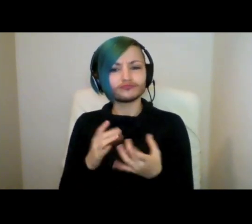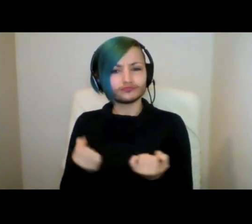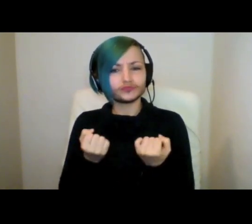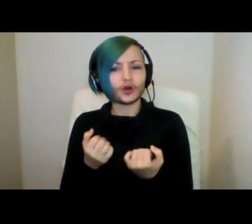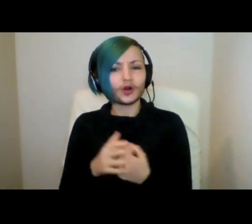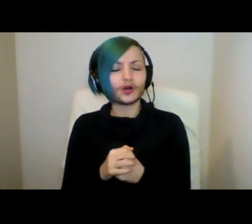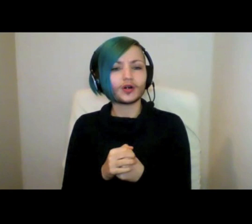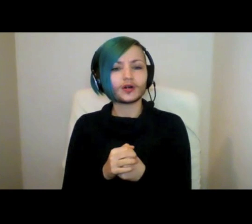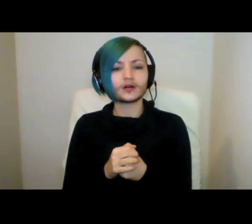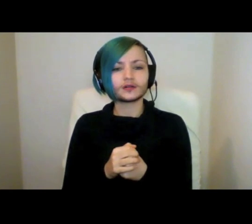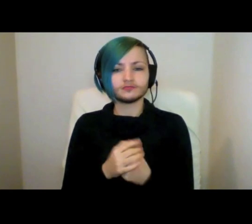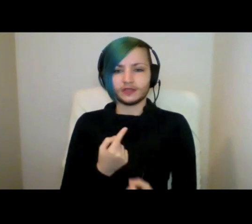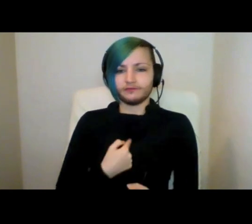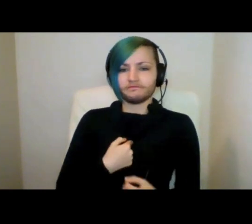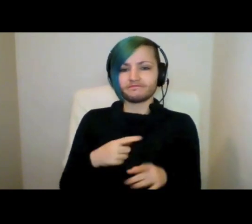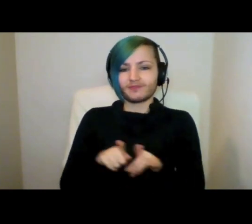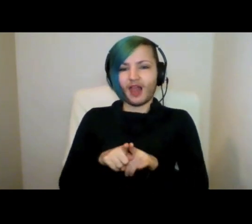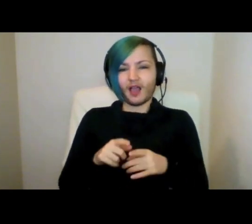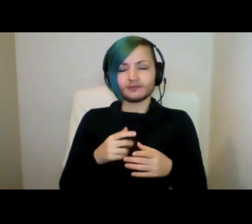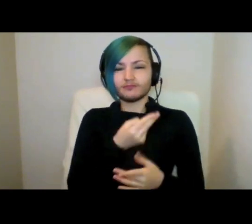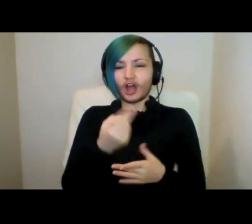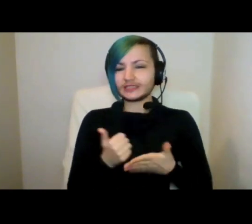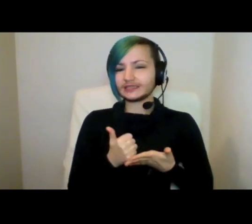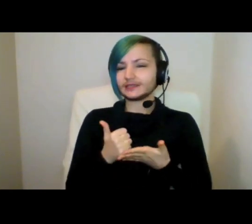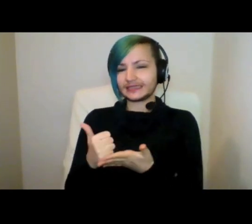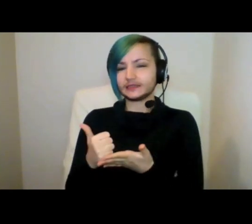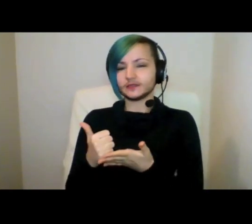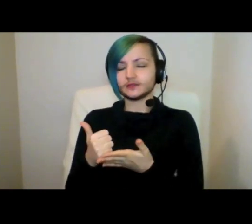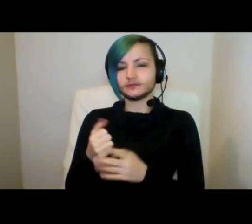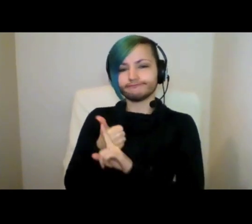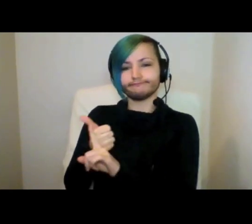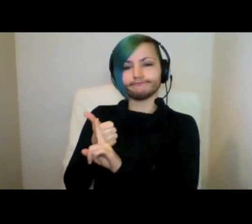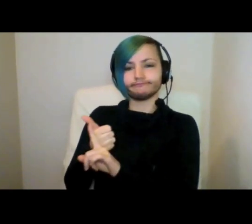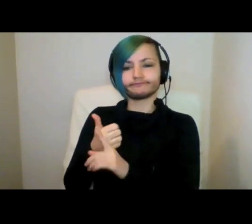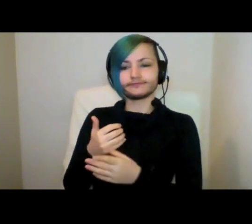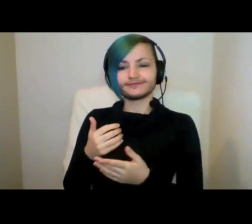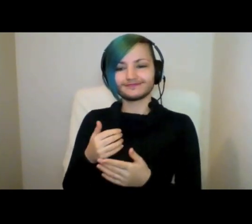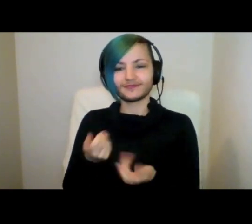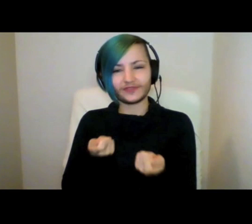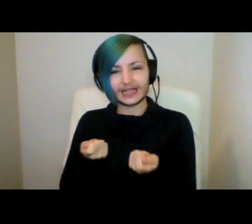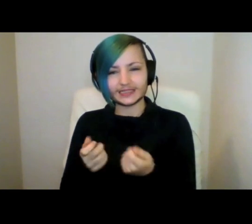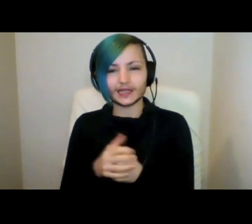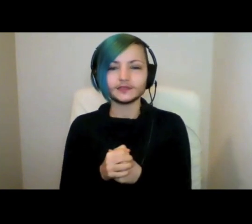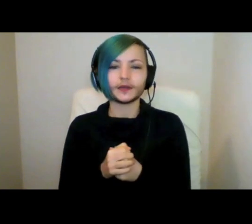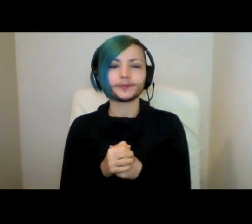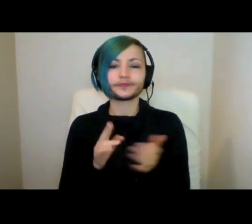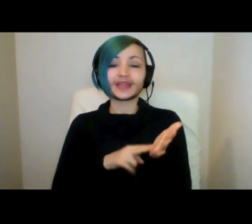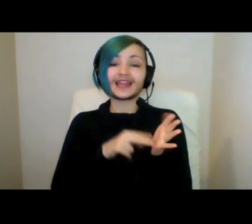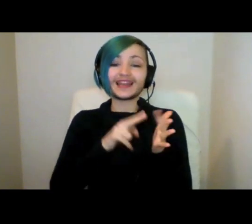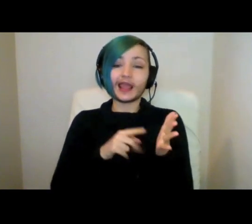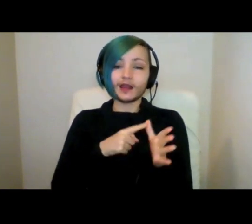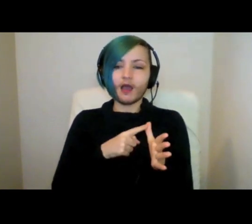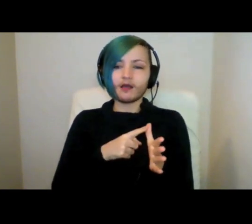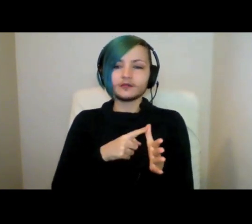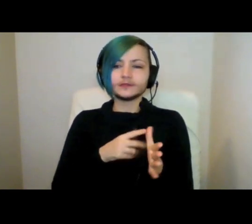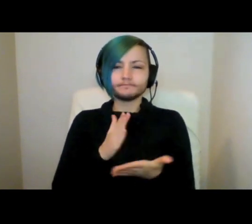relationship as me as her kind of artist assistant facilitator. Nina has a deep need to repeat